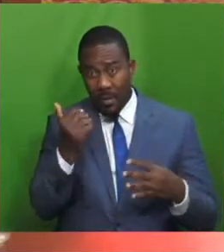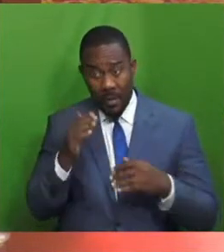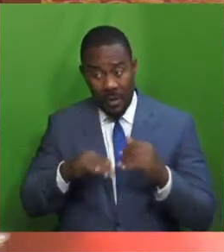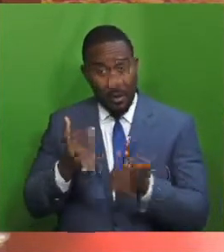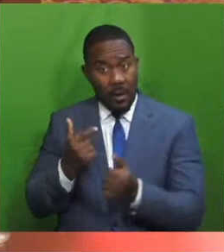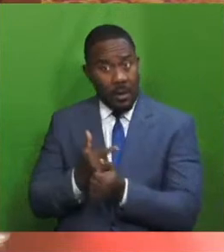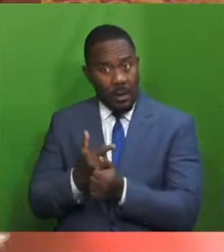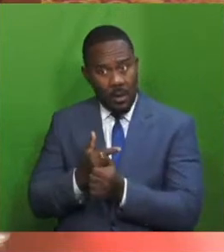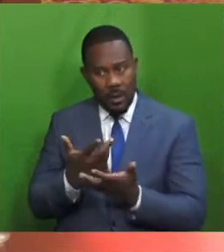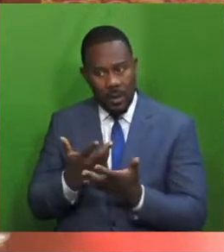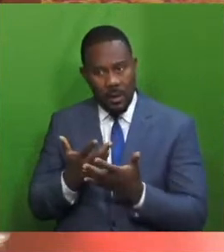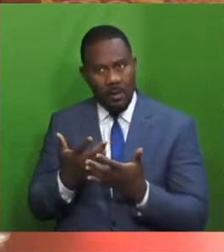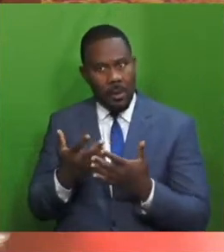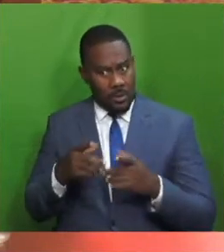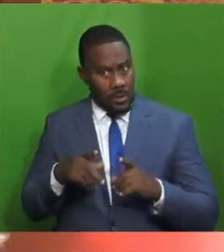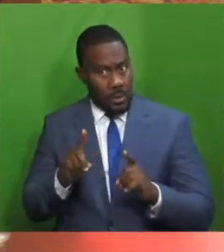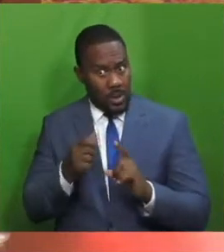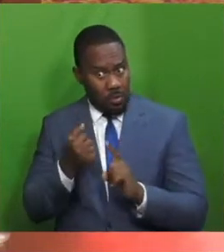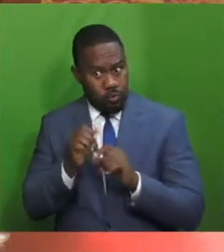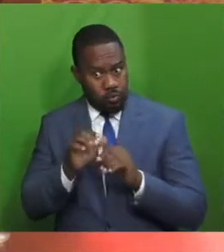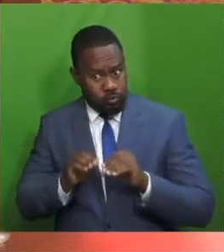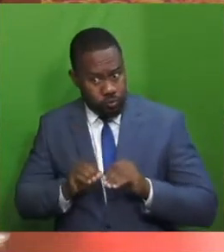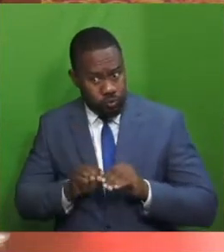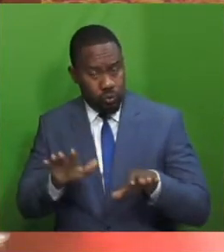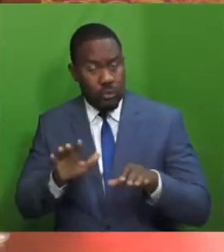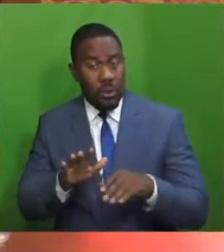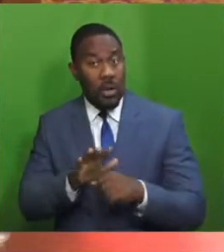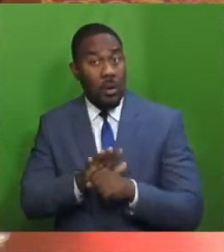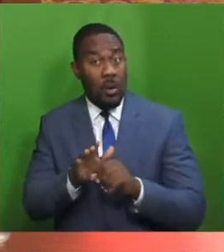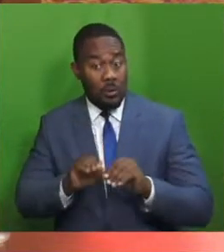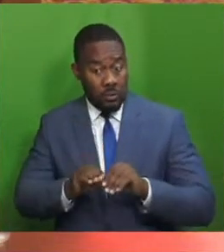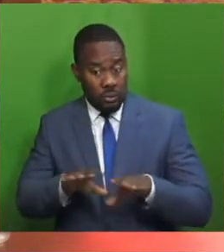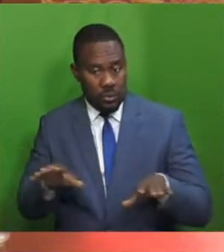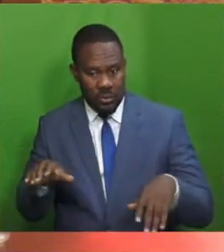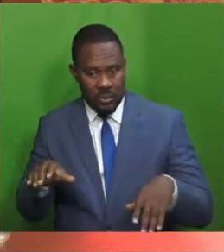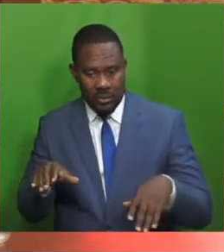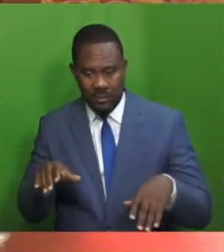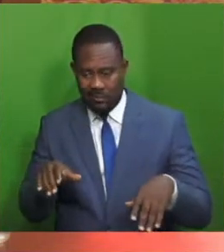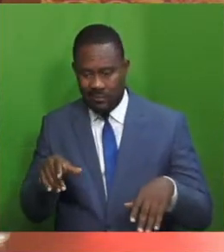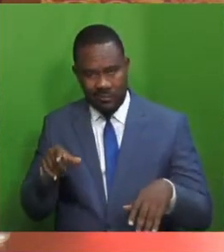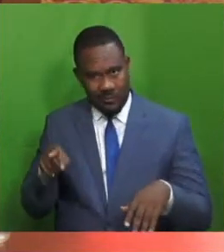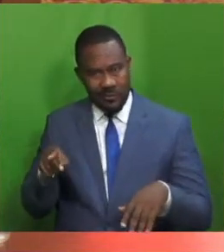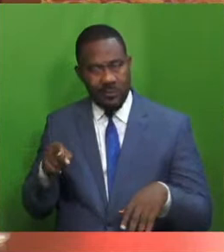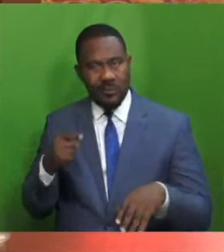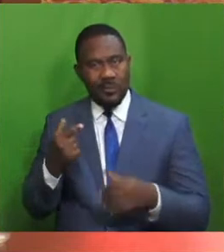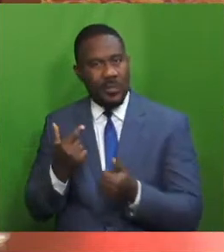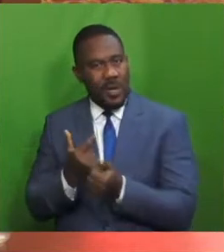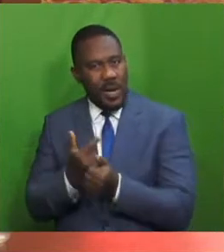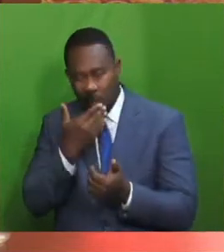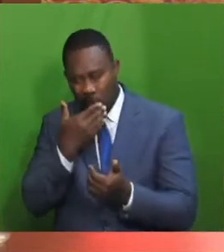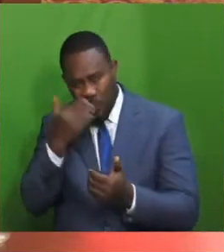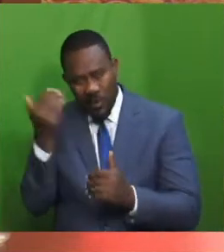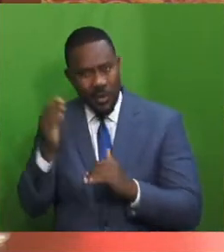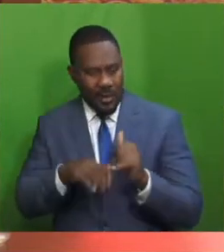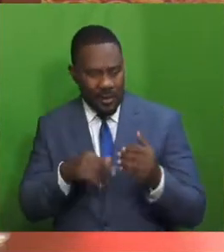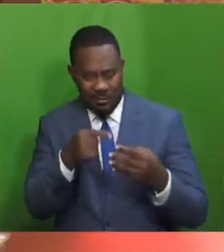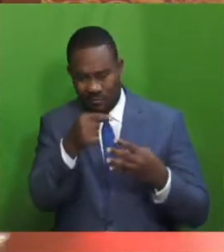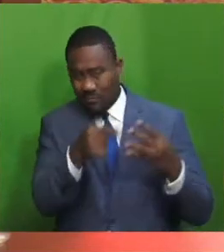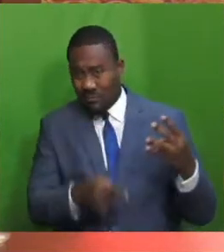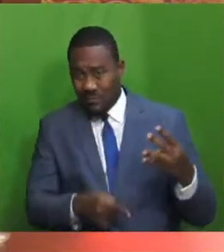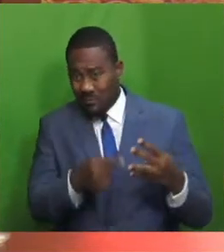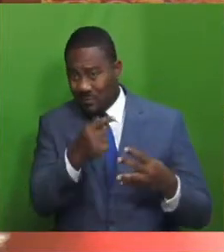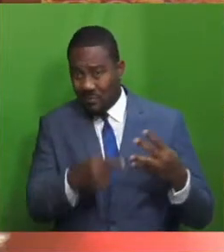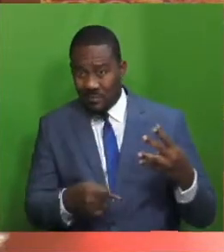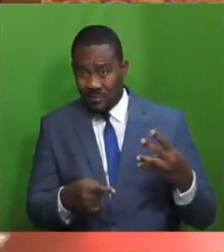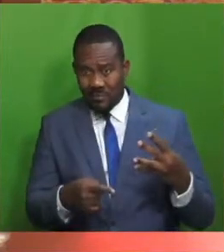mitigate the effect of the virus on the economy and on the citizens. Mr. Speaker, none of them